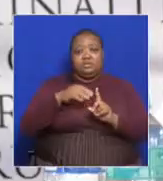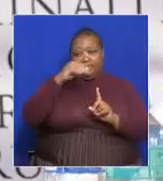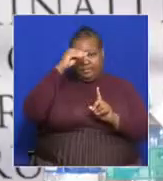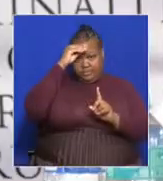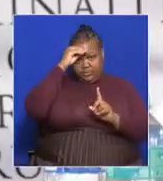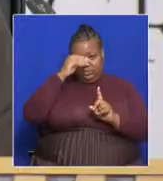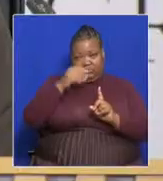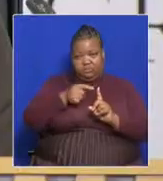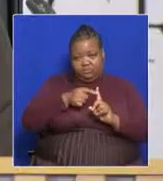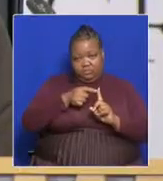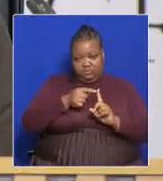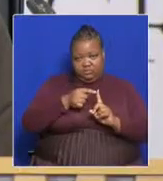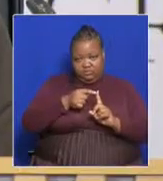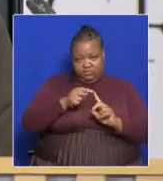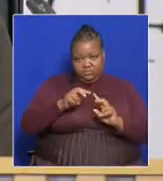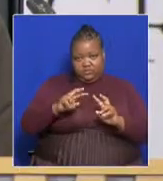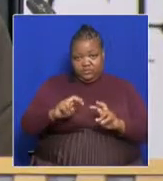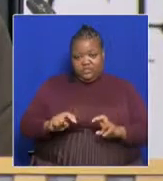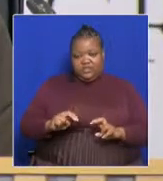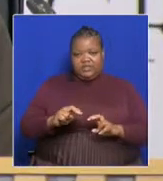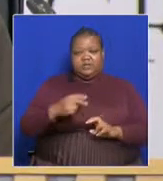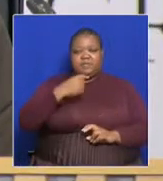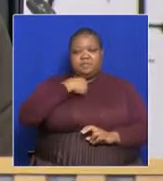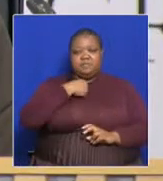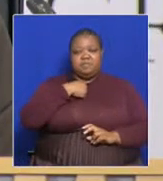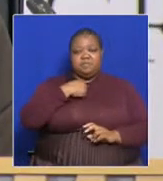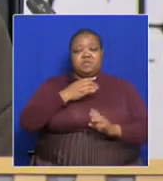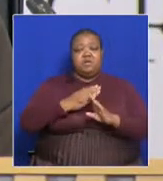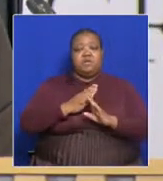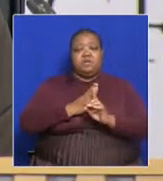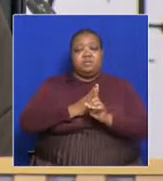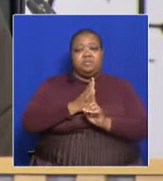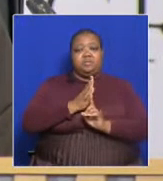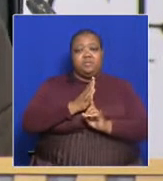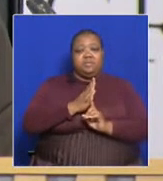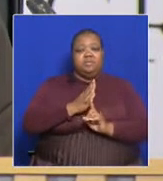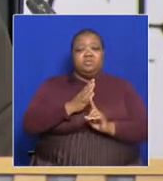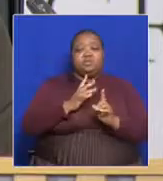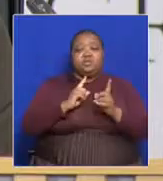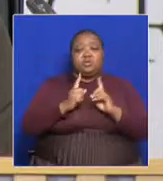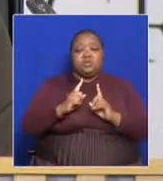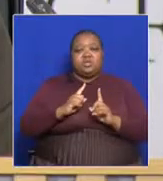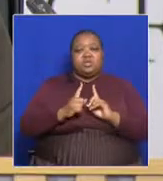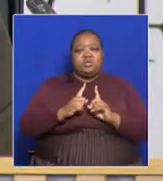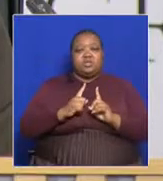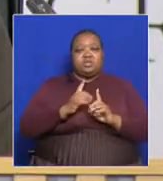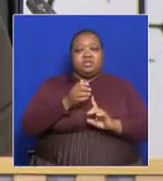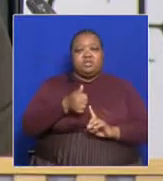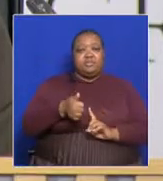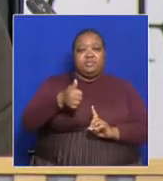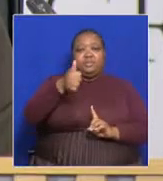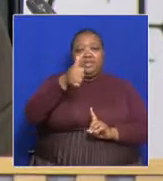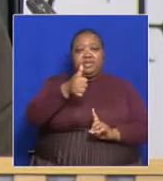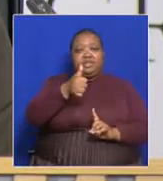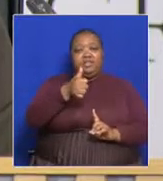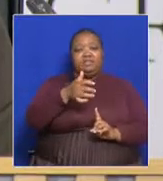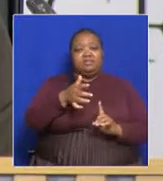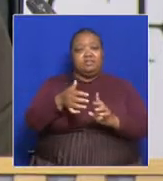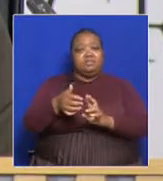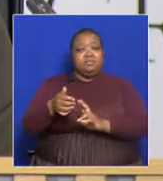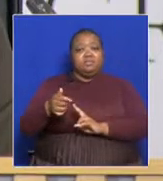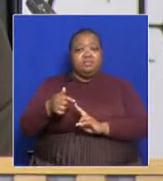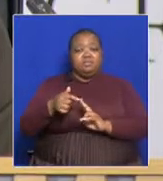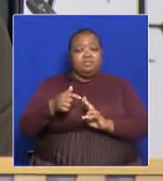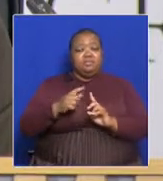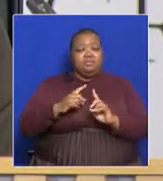of my career or my engagements with the brigadier and the general, I won't go into detail, but